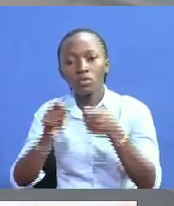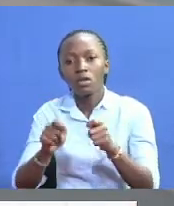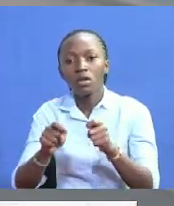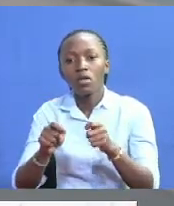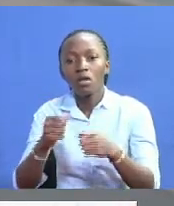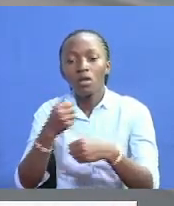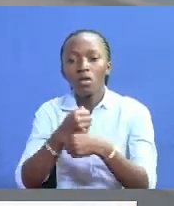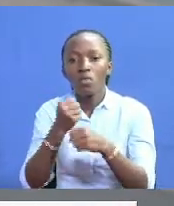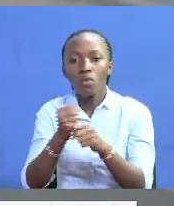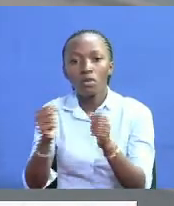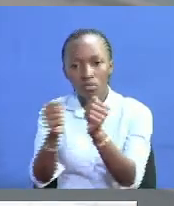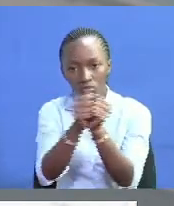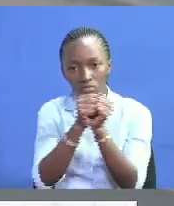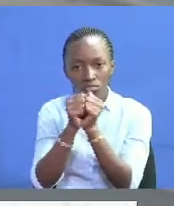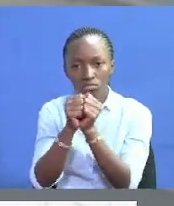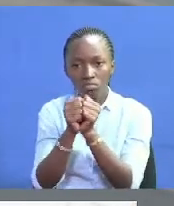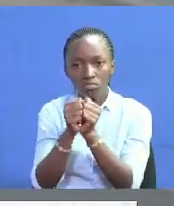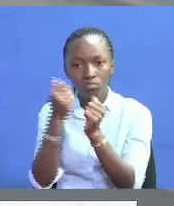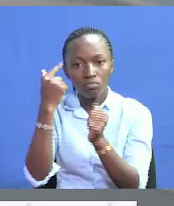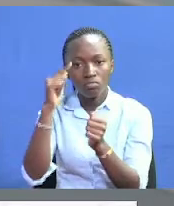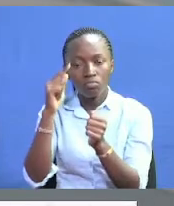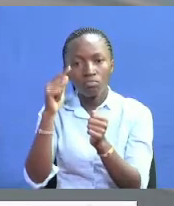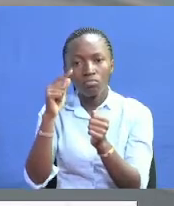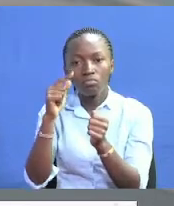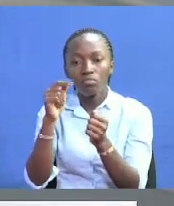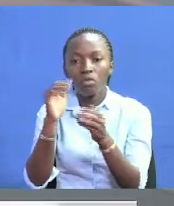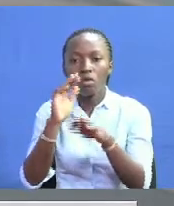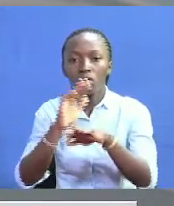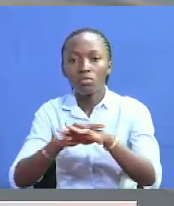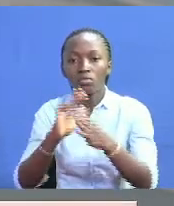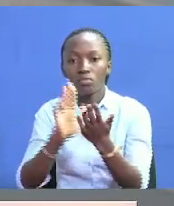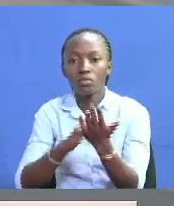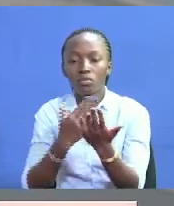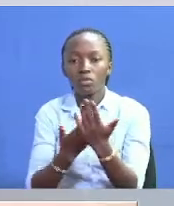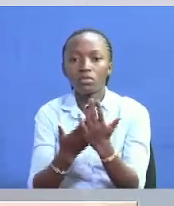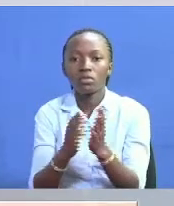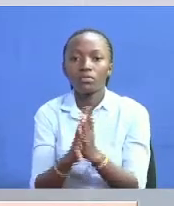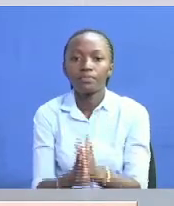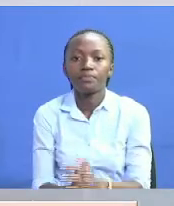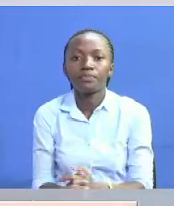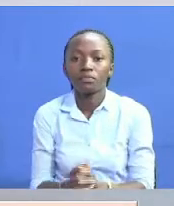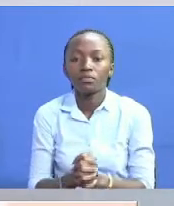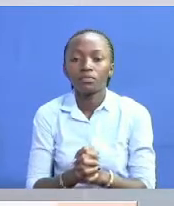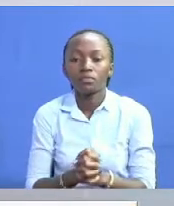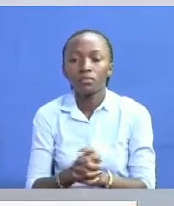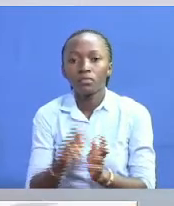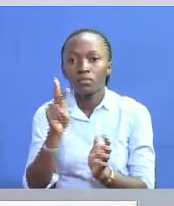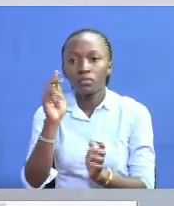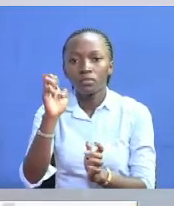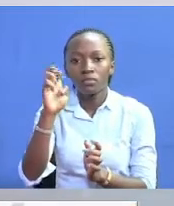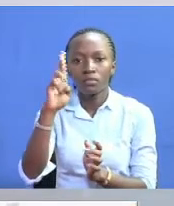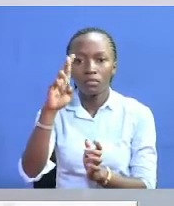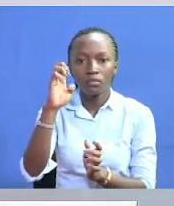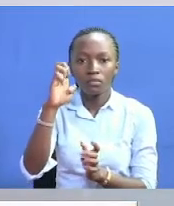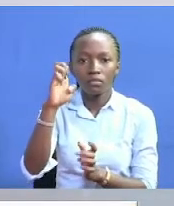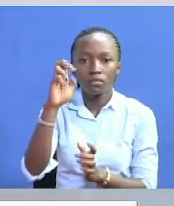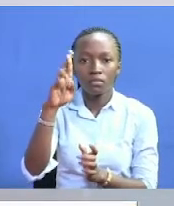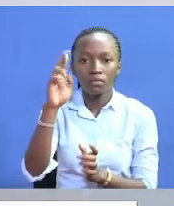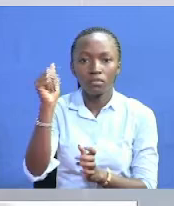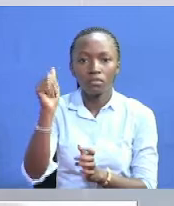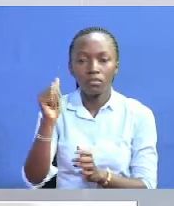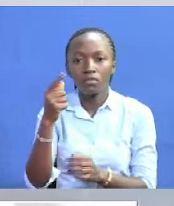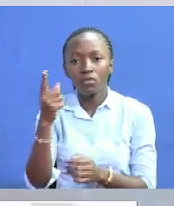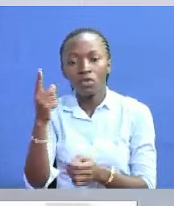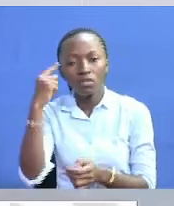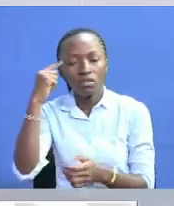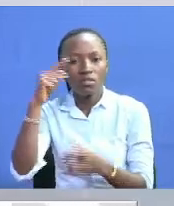and come up with a good proposal and a game changer for the delegates bill. All right, Kerera, what's your take on this? This